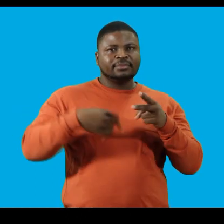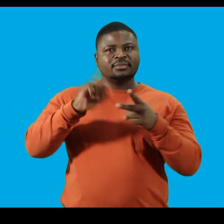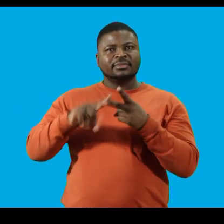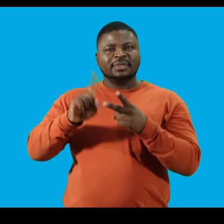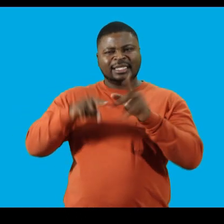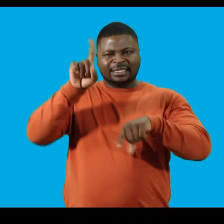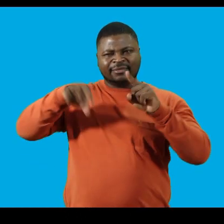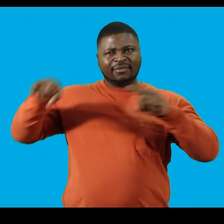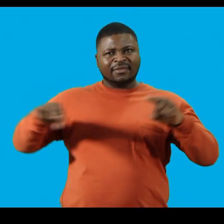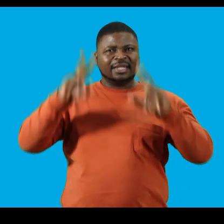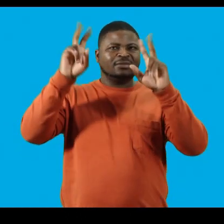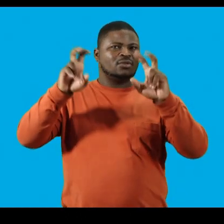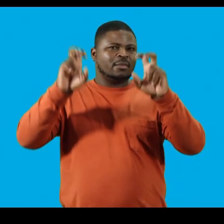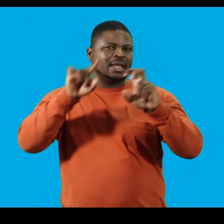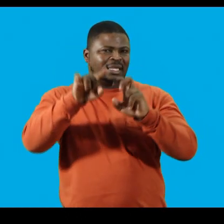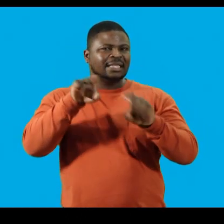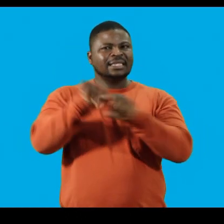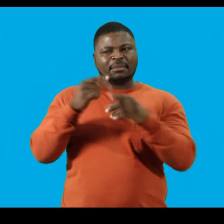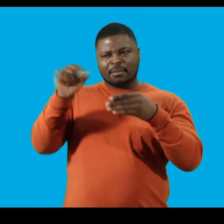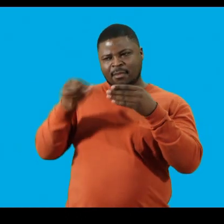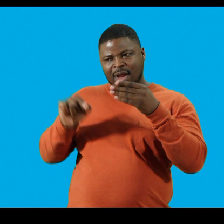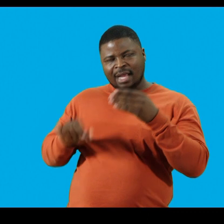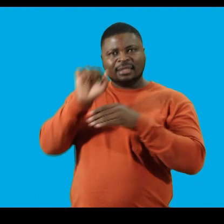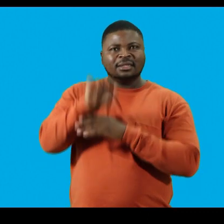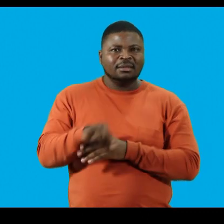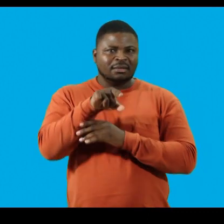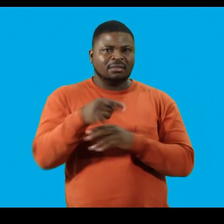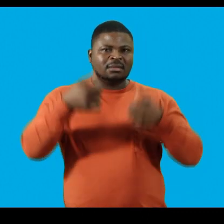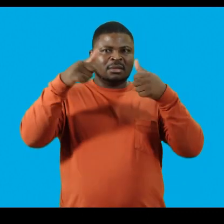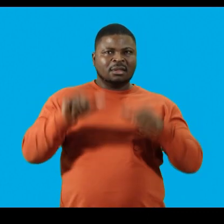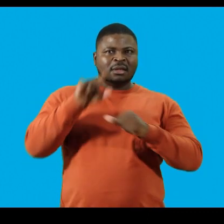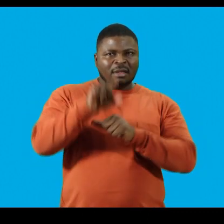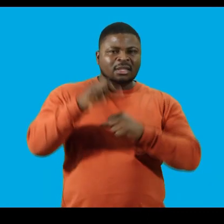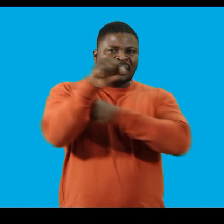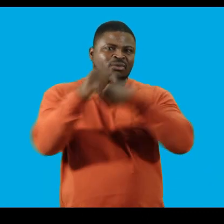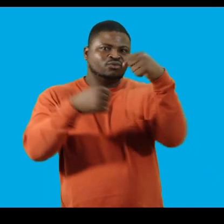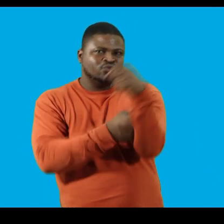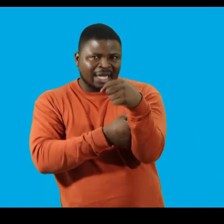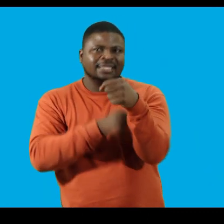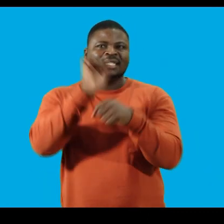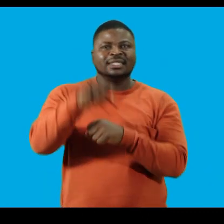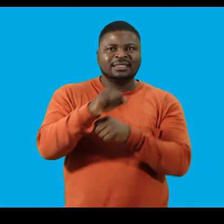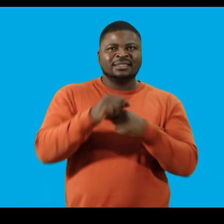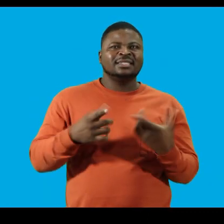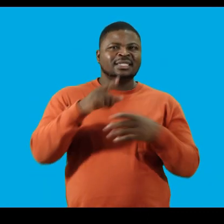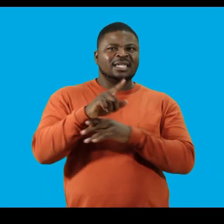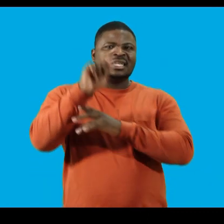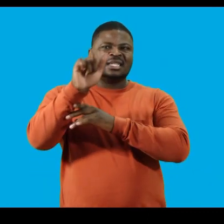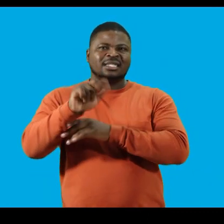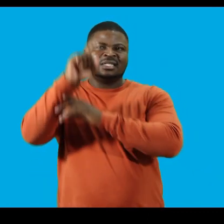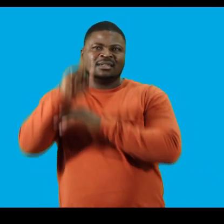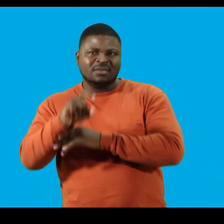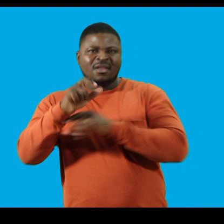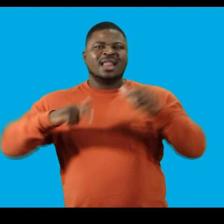the different topics and marks. After that, we'll go to the overall structure, the taxonomy